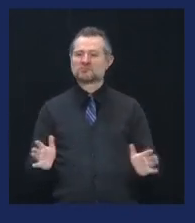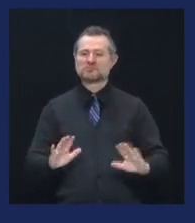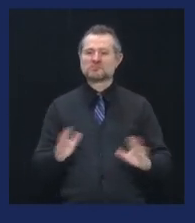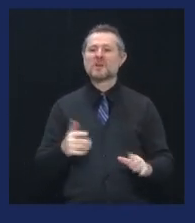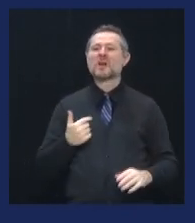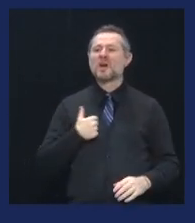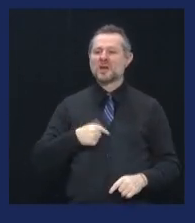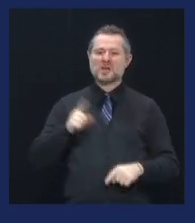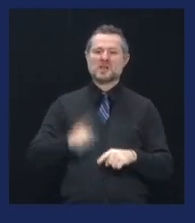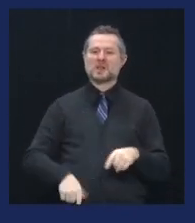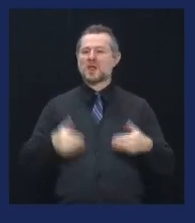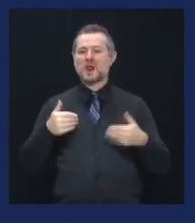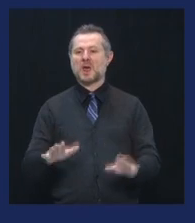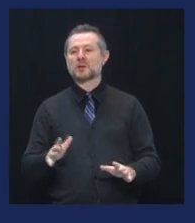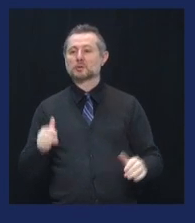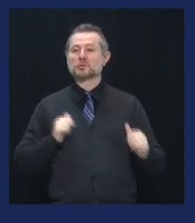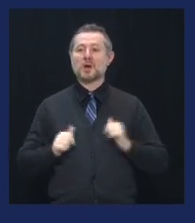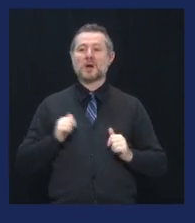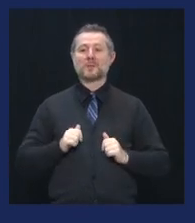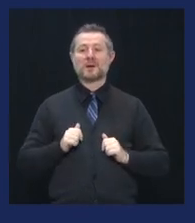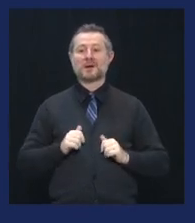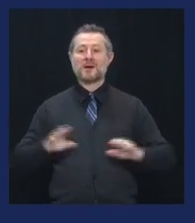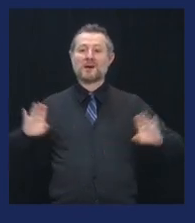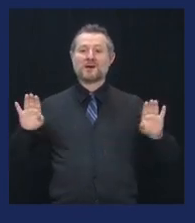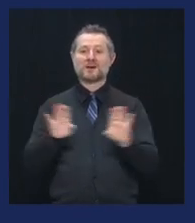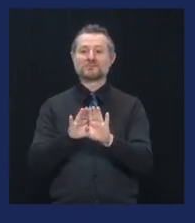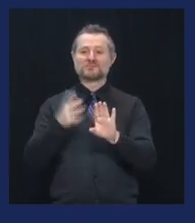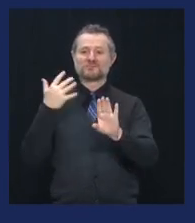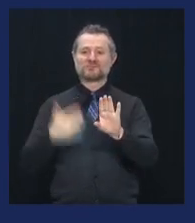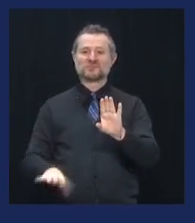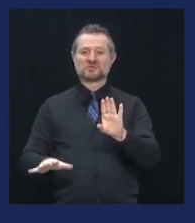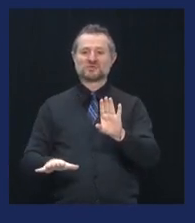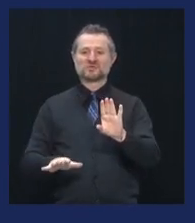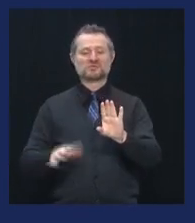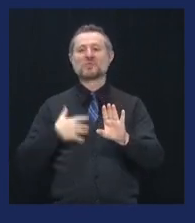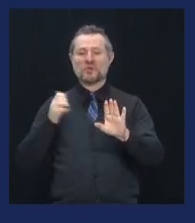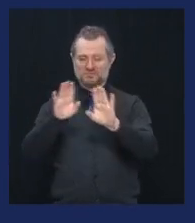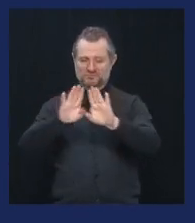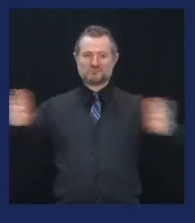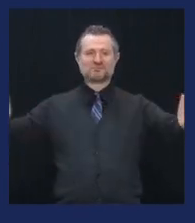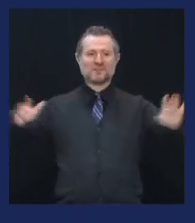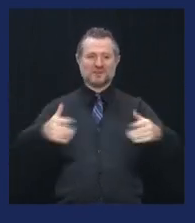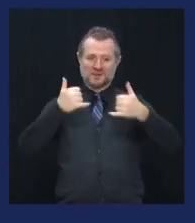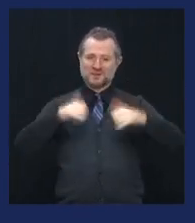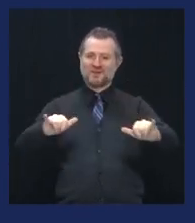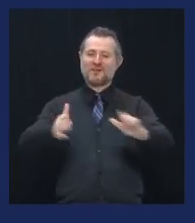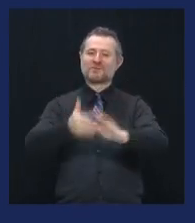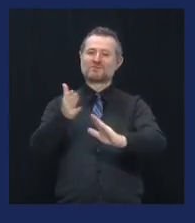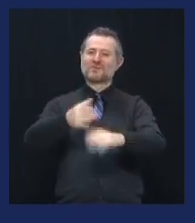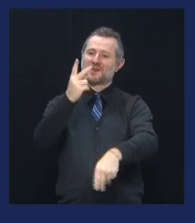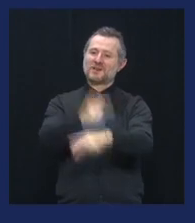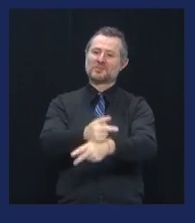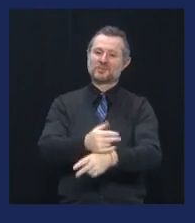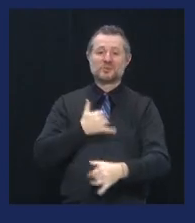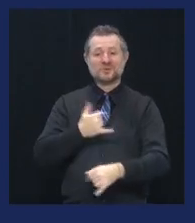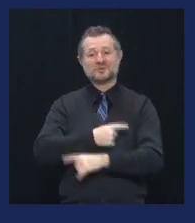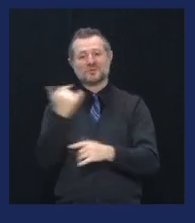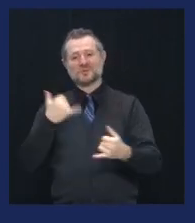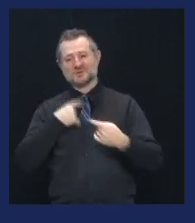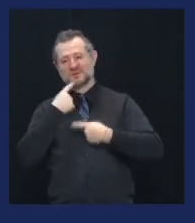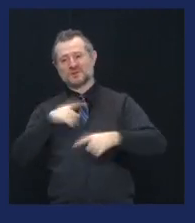their careers or on the future of our cities. Today, I'm announcing that New York State is